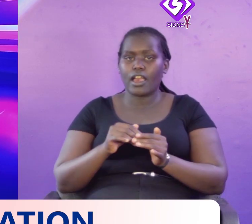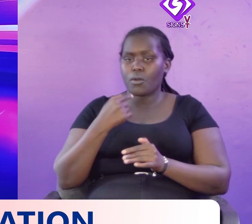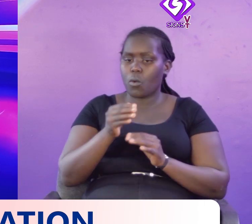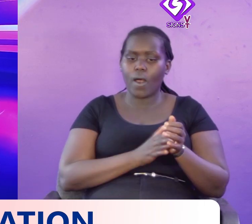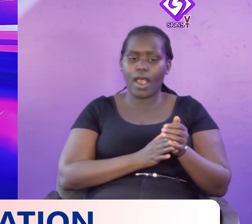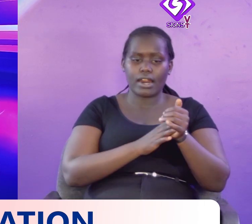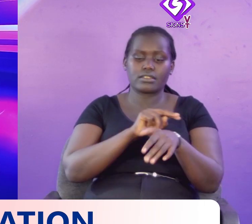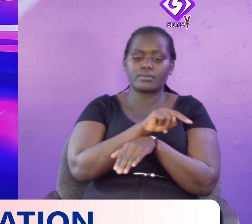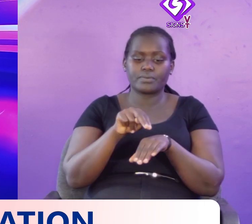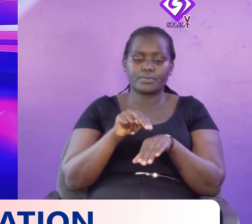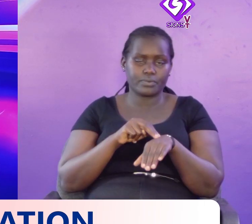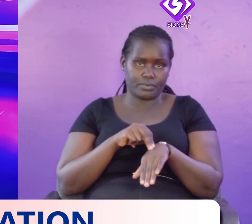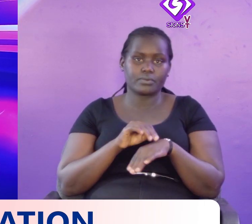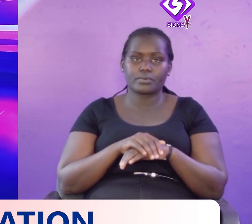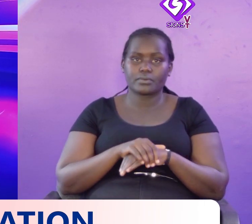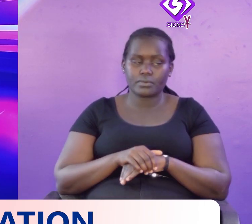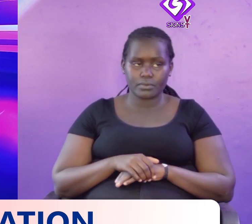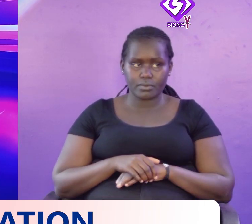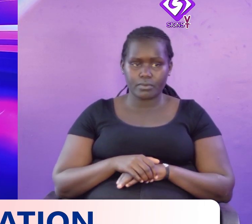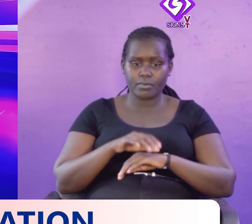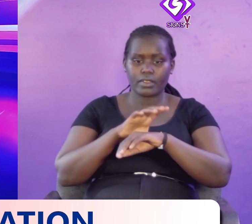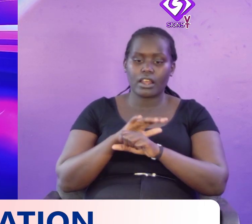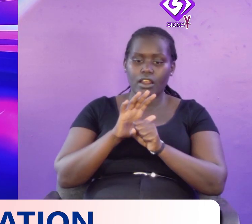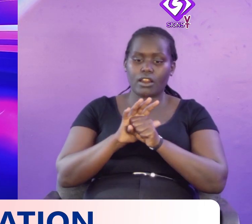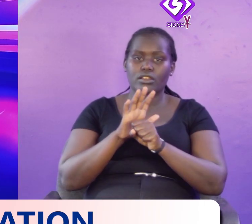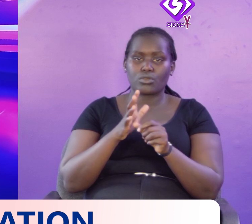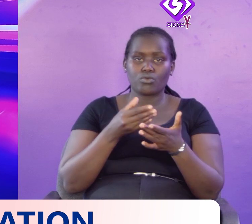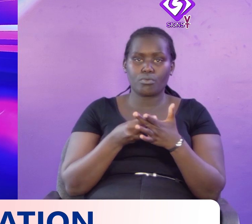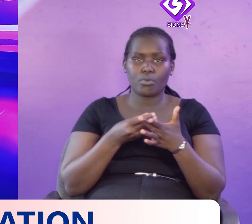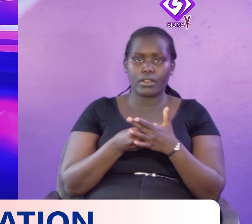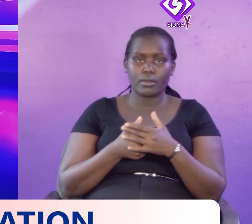down. There was a time when so much money was dished to churches.